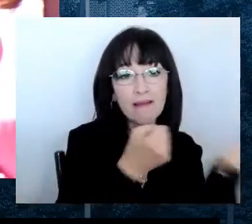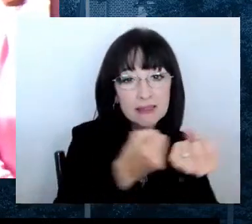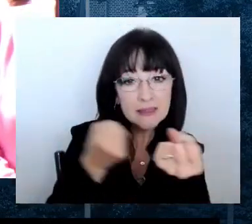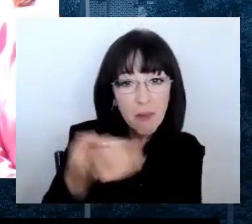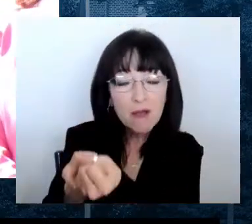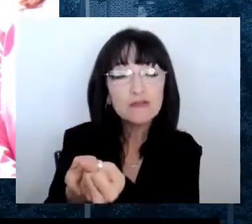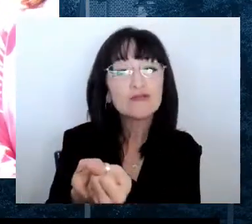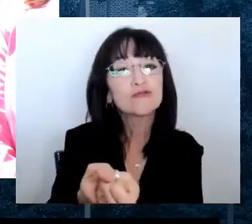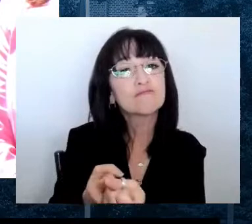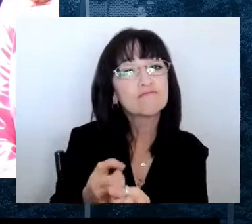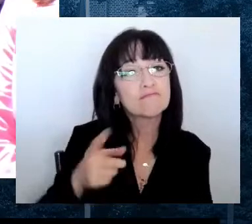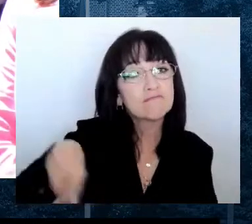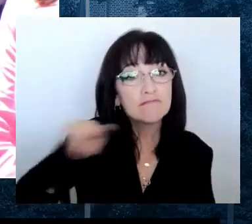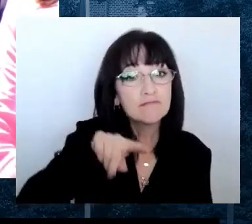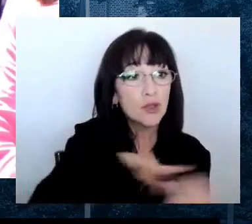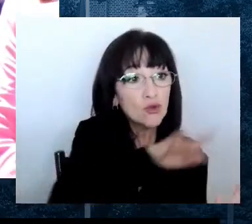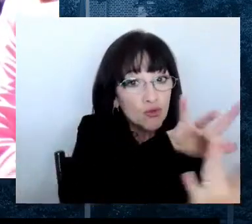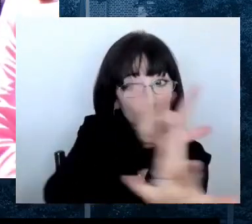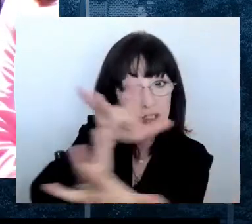the way they